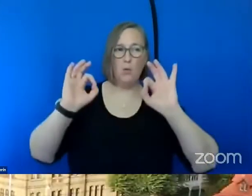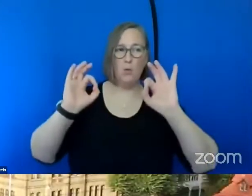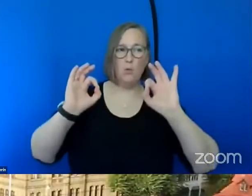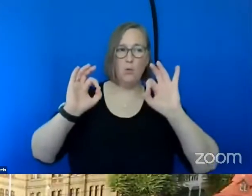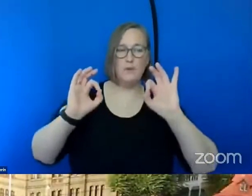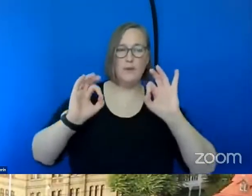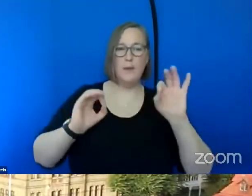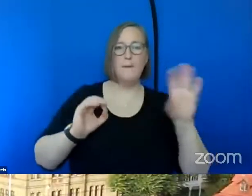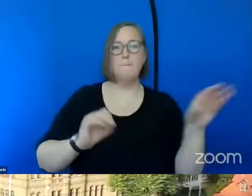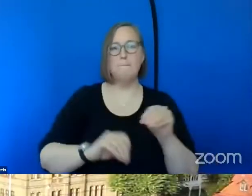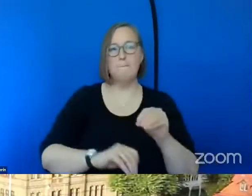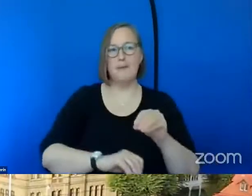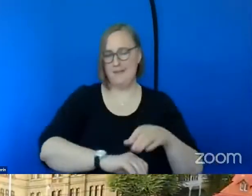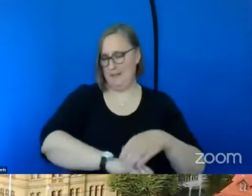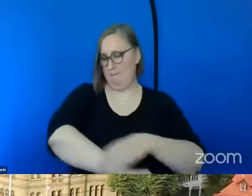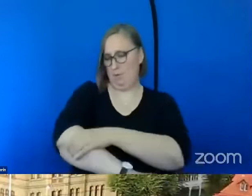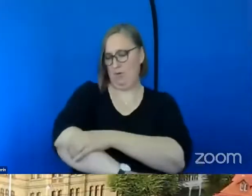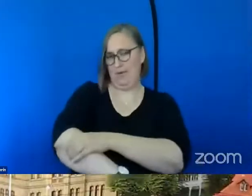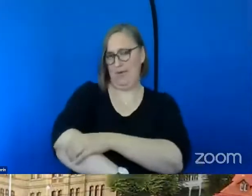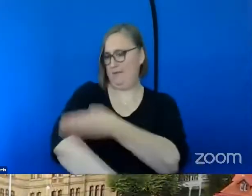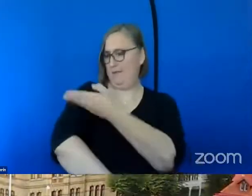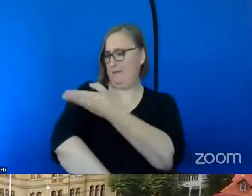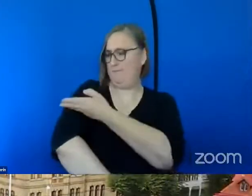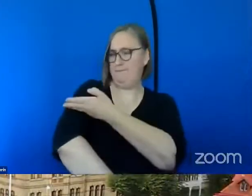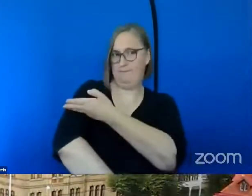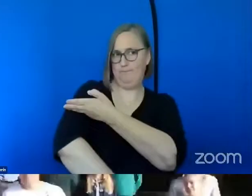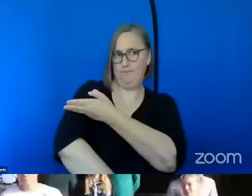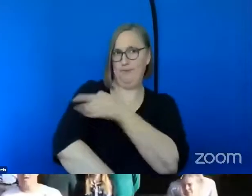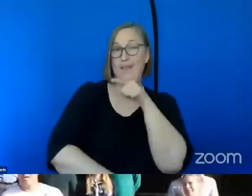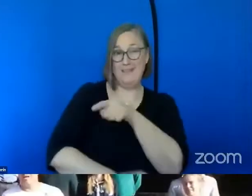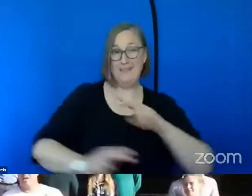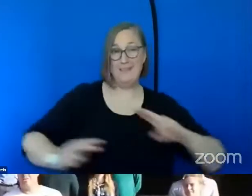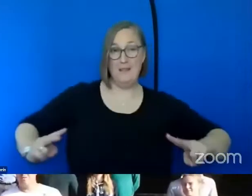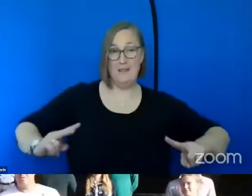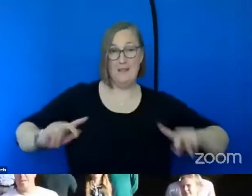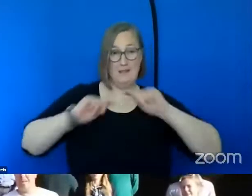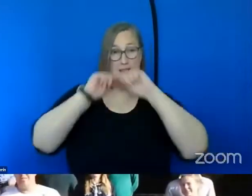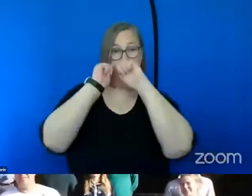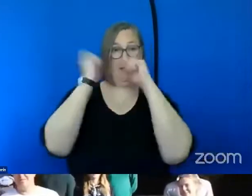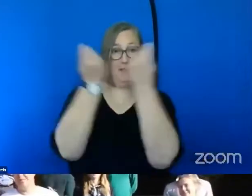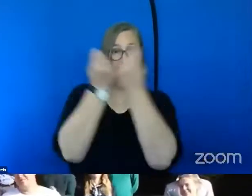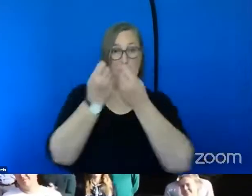Team E-Opera of the Chalmers University of Technology in Sweden